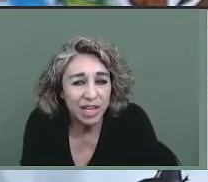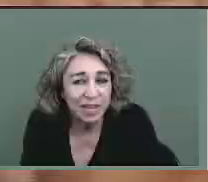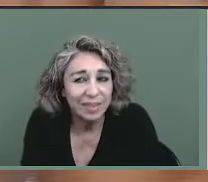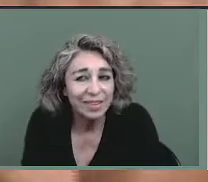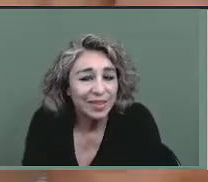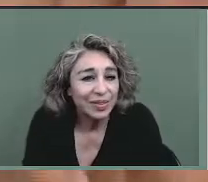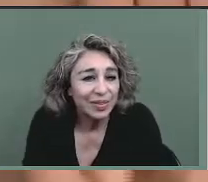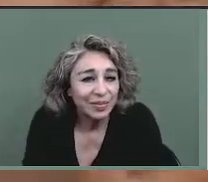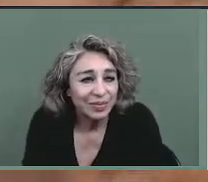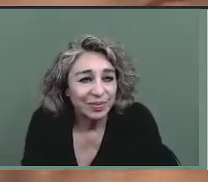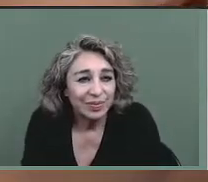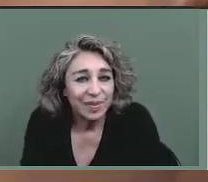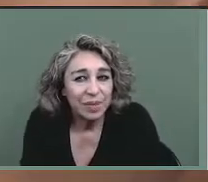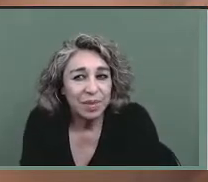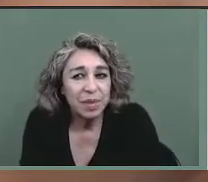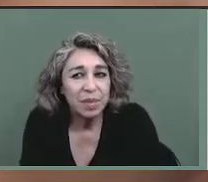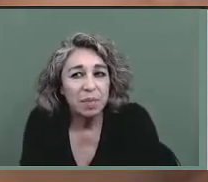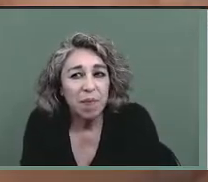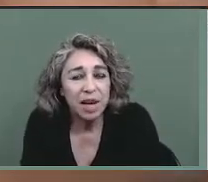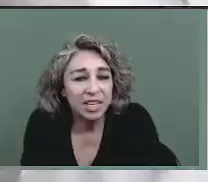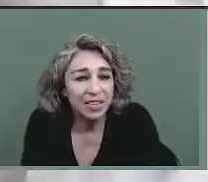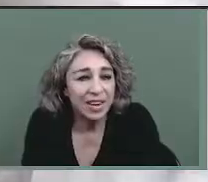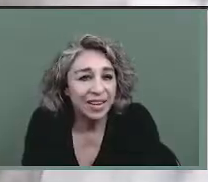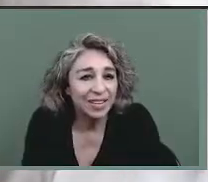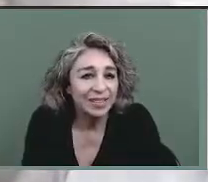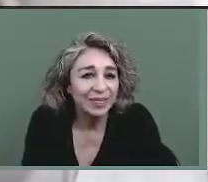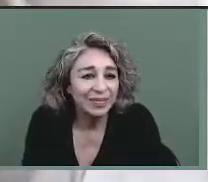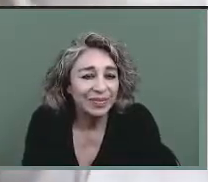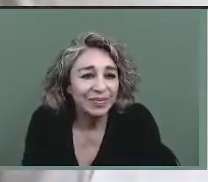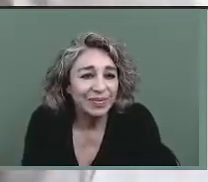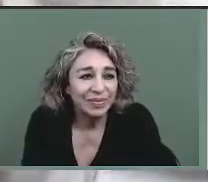watching. I'm going to be monitoring.